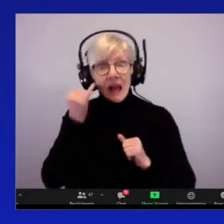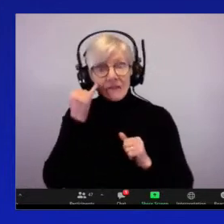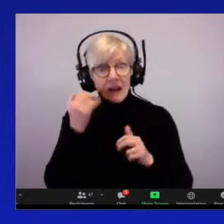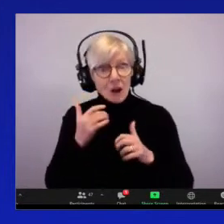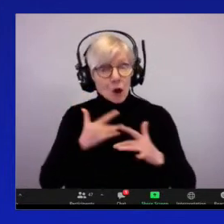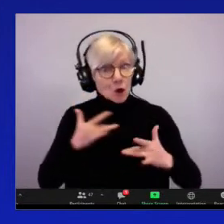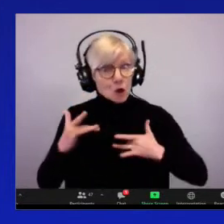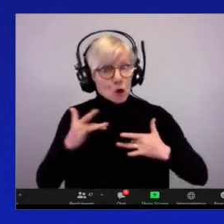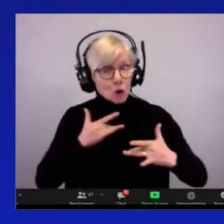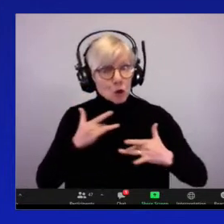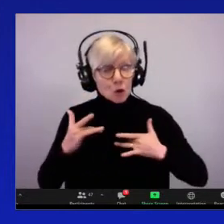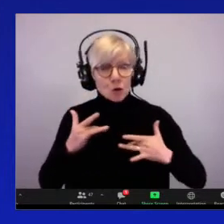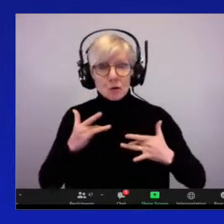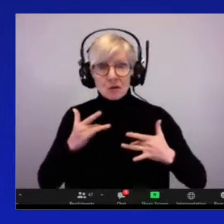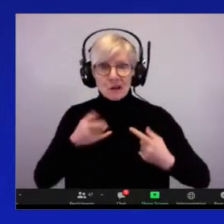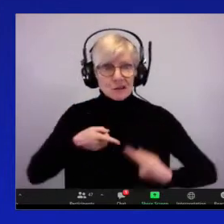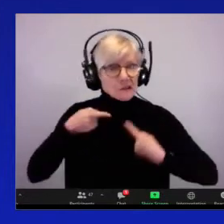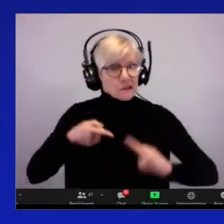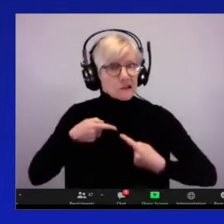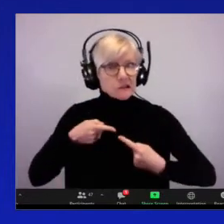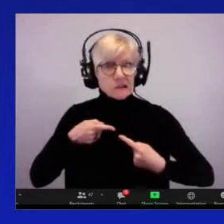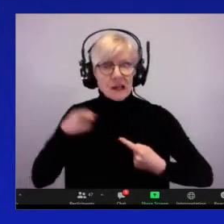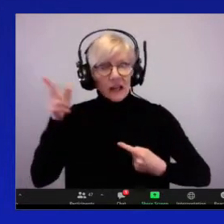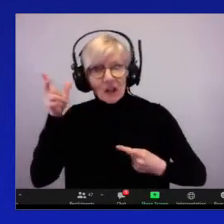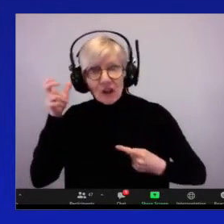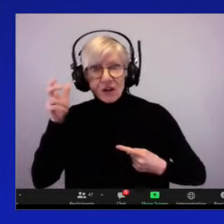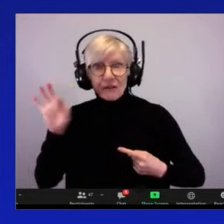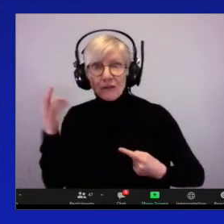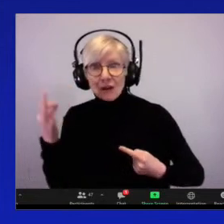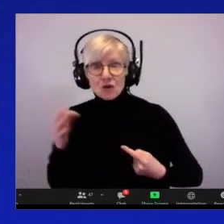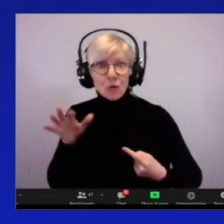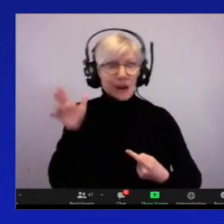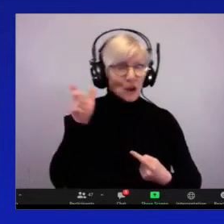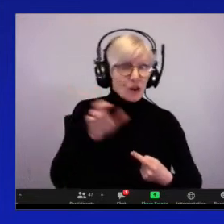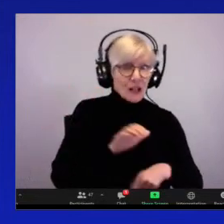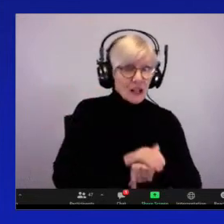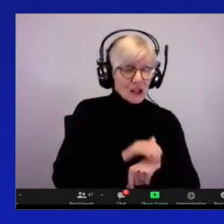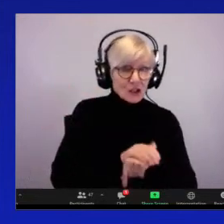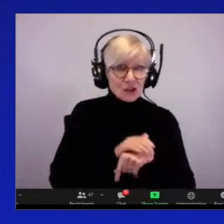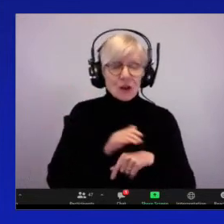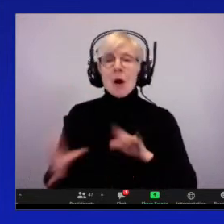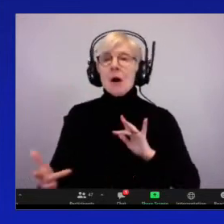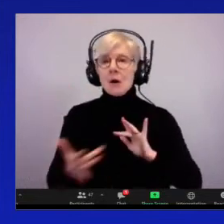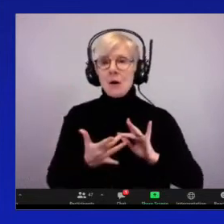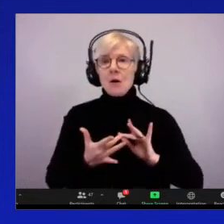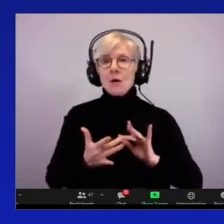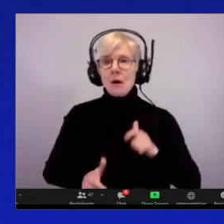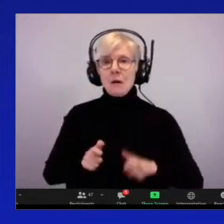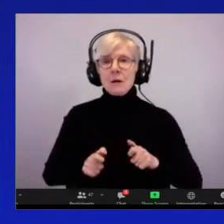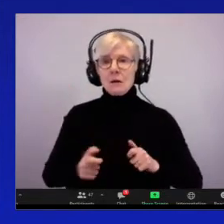feel free to message me privately. Si vous avez des difficultés, n'hésitez pas à me contacter directement.